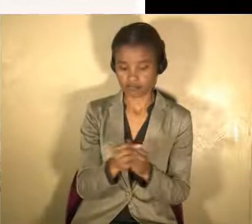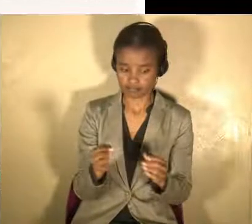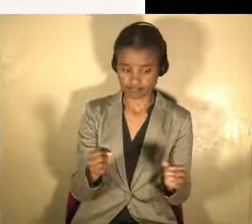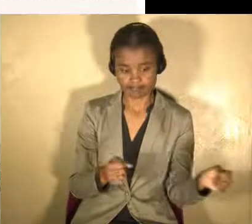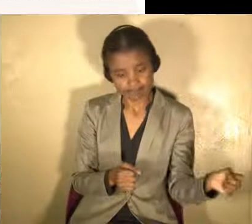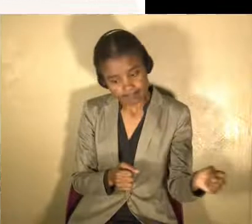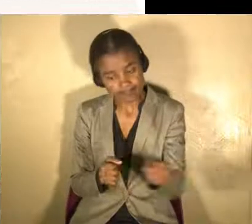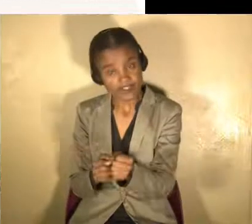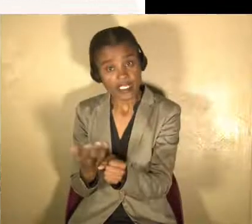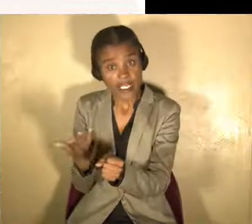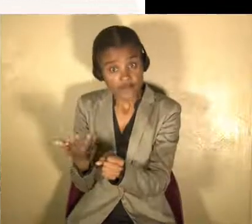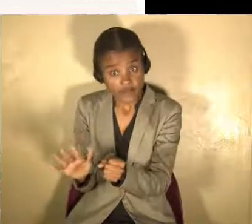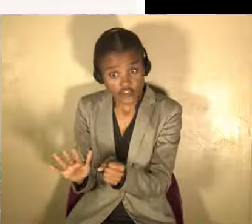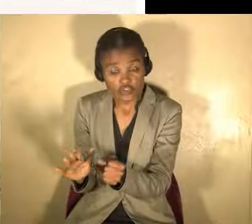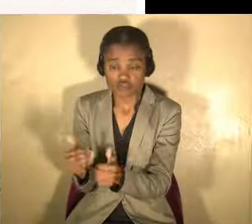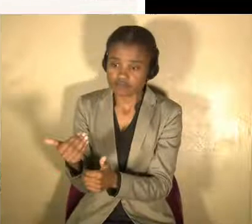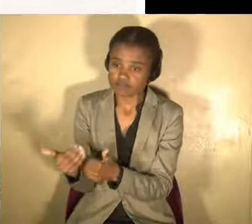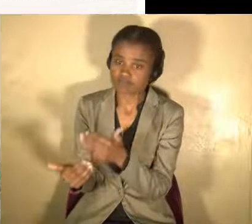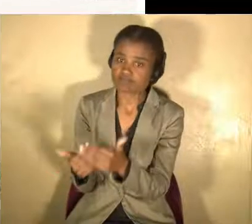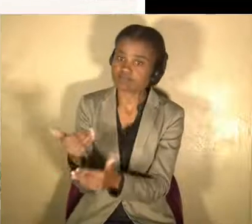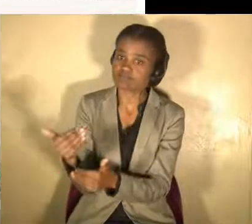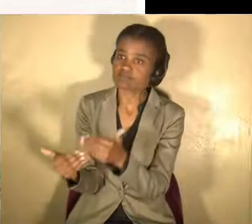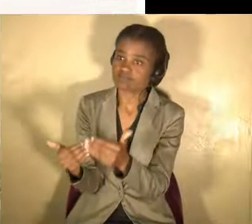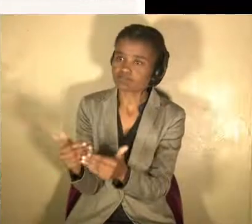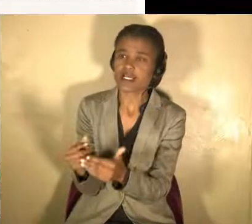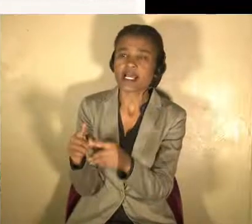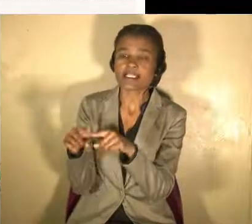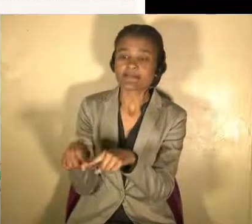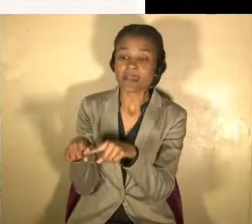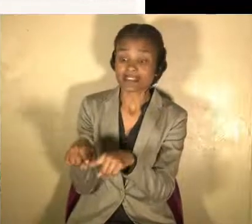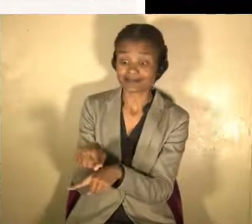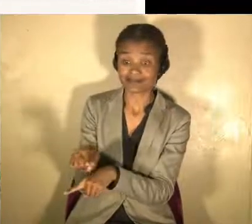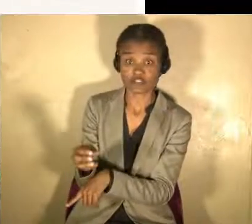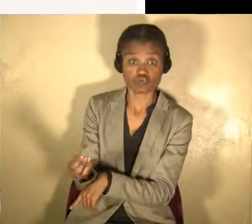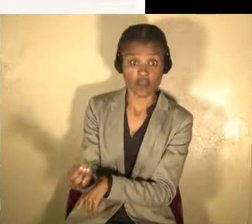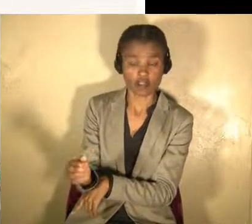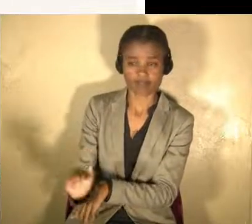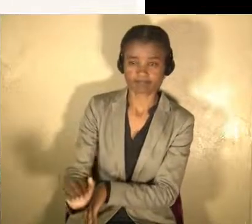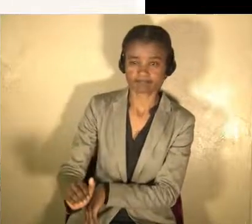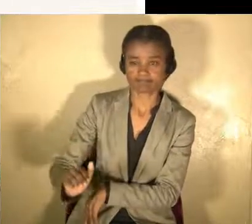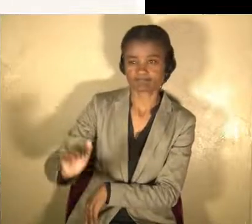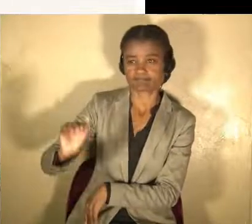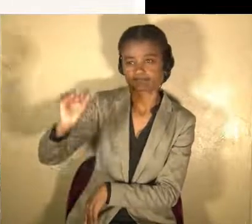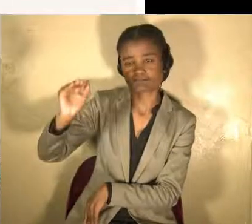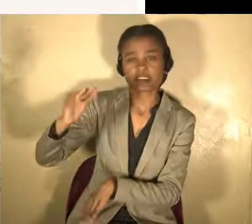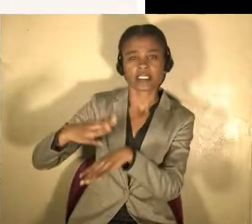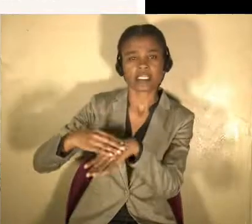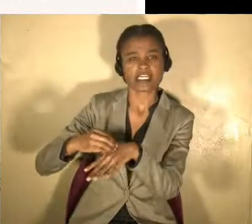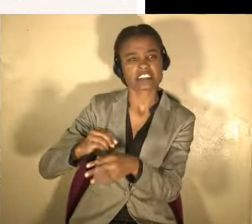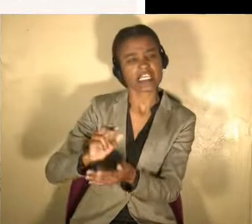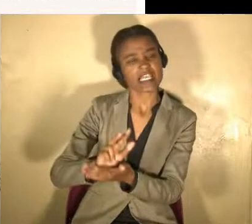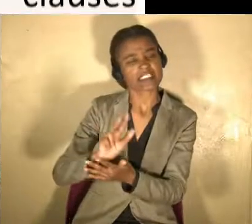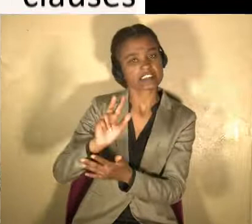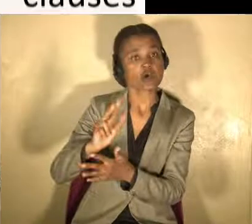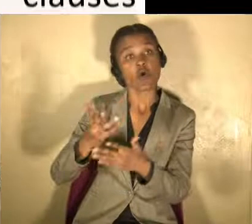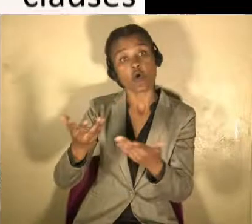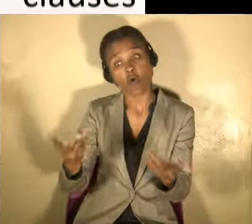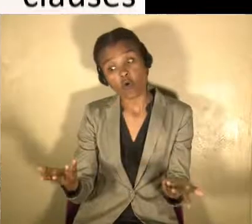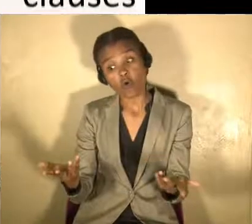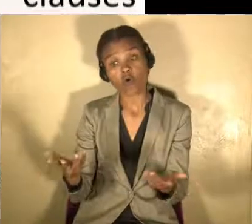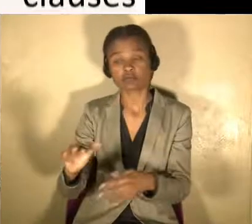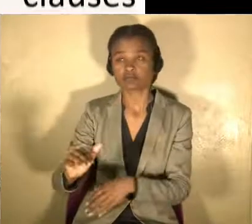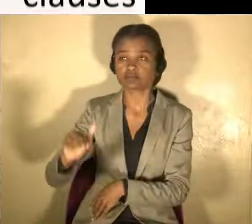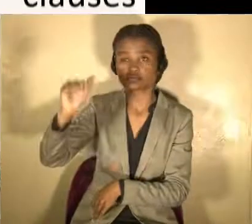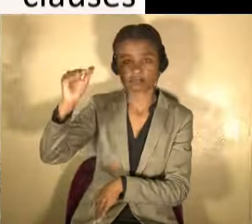place until that child turns 18 or he or she turns 21, if the child